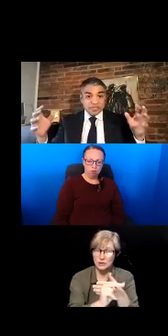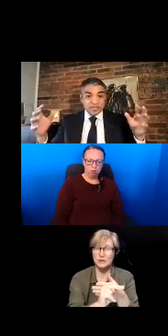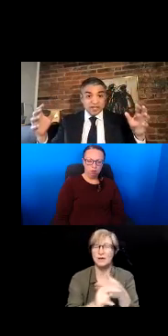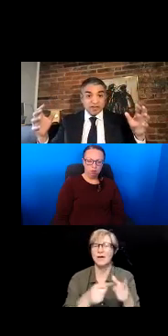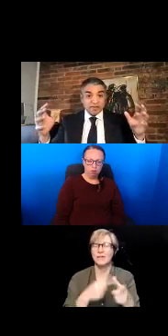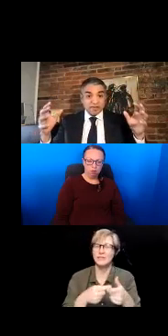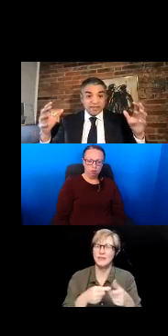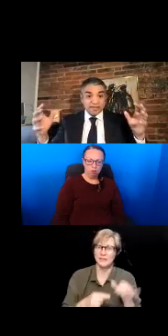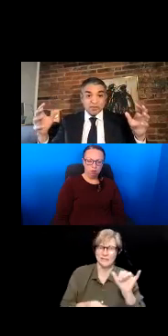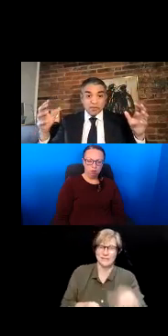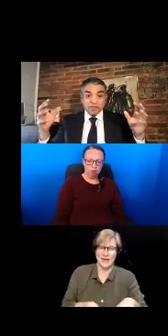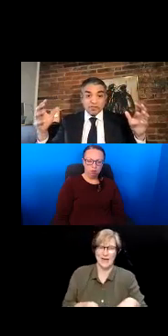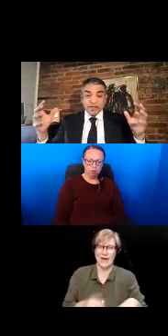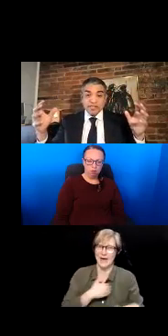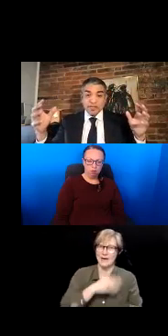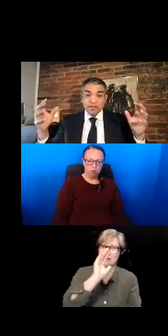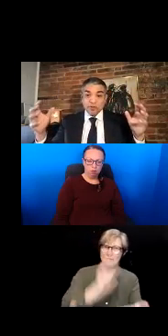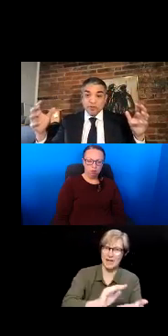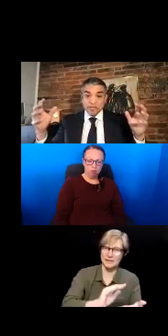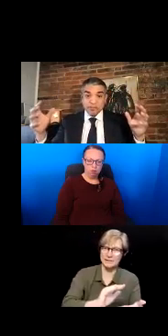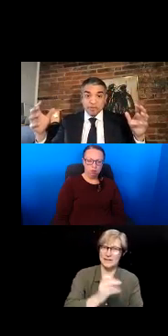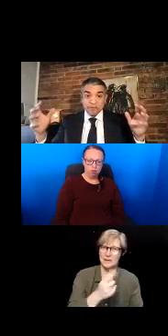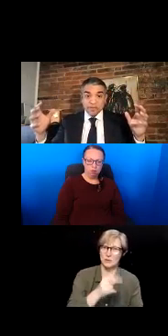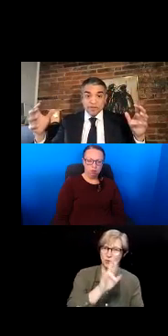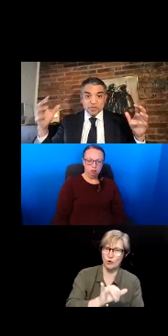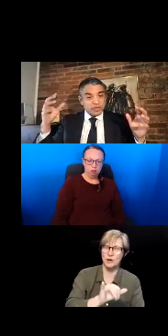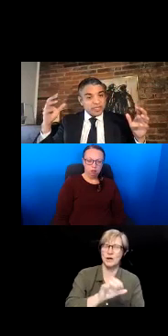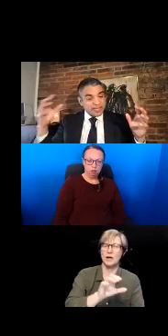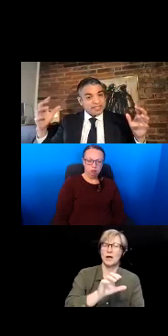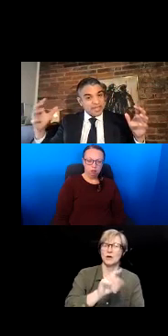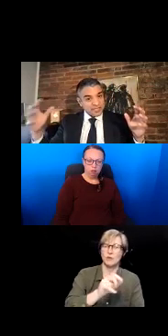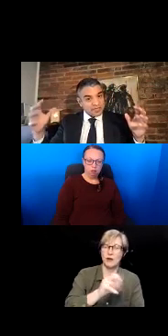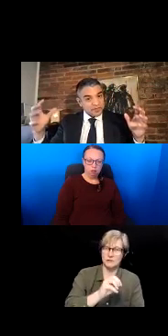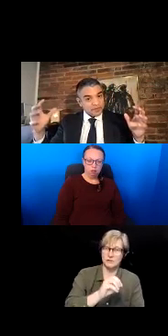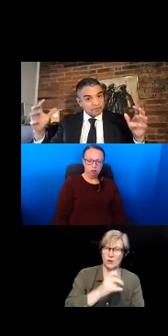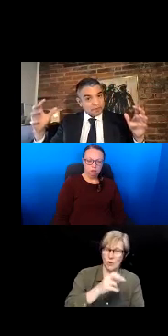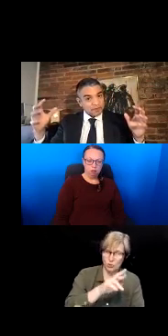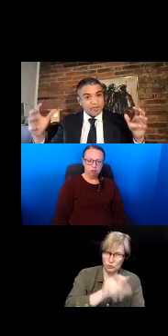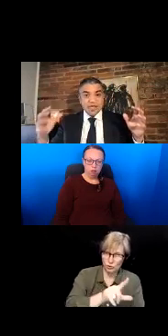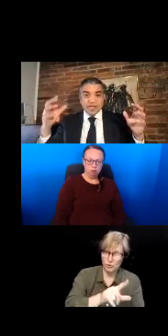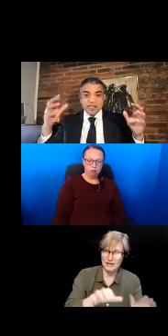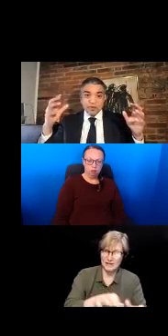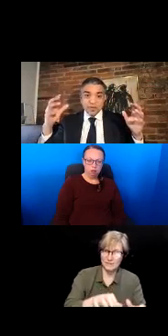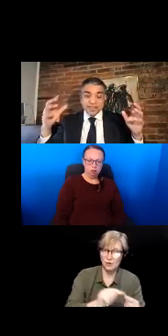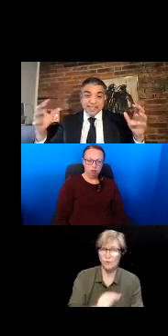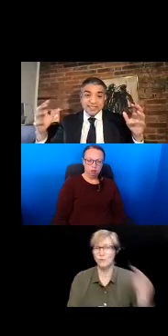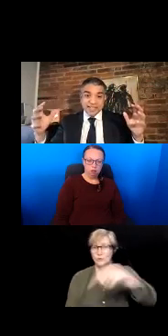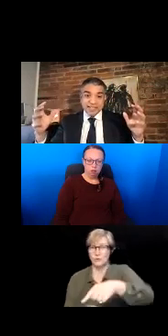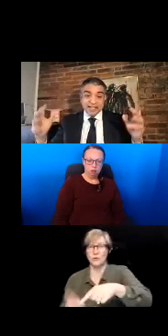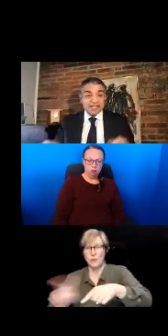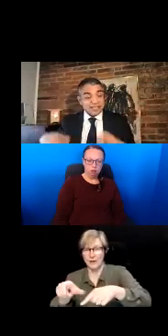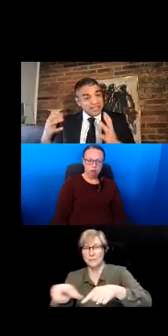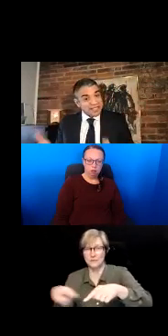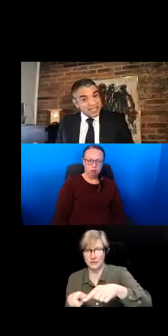decrease of inhibitory transcallosal input to the intact hemisphere, right? And so in that